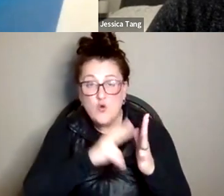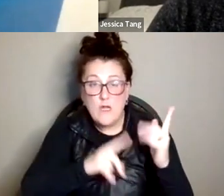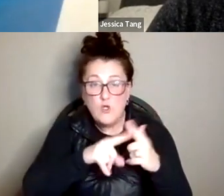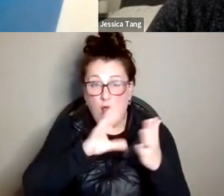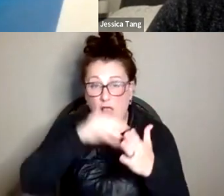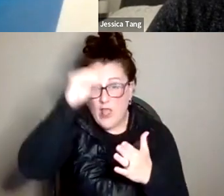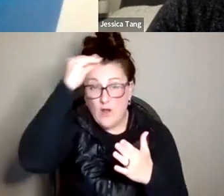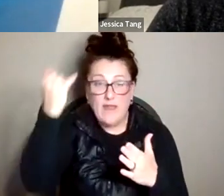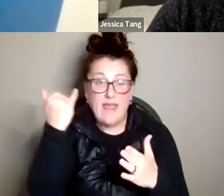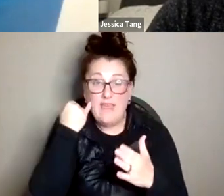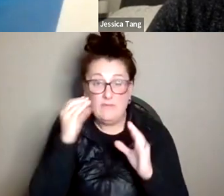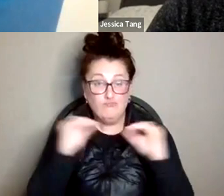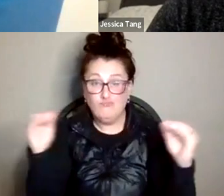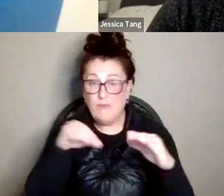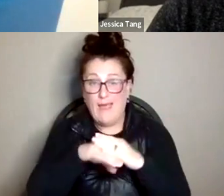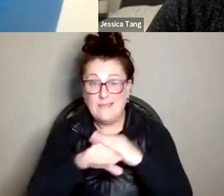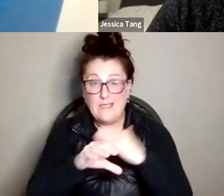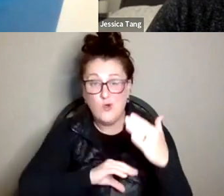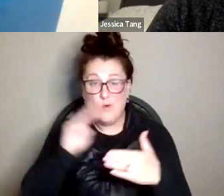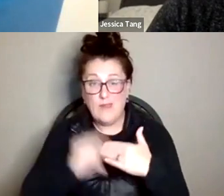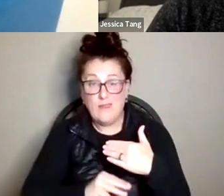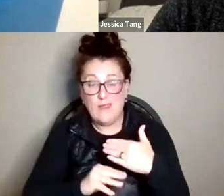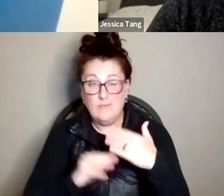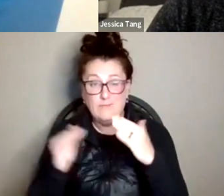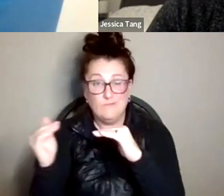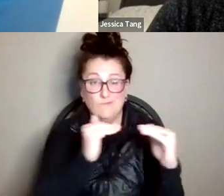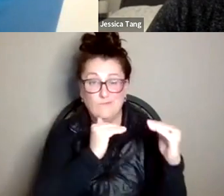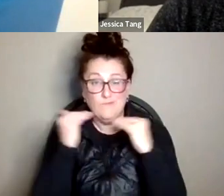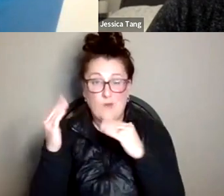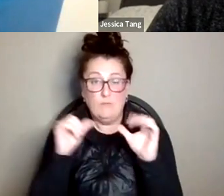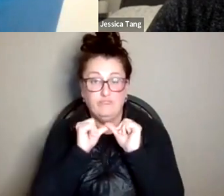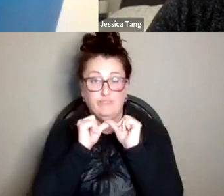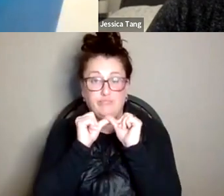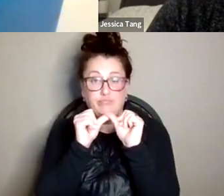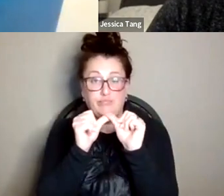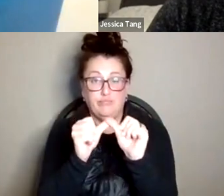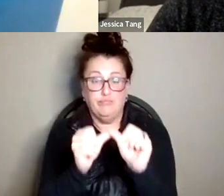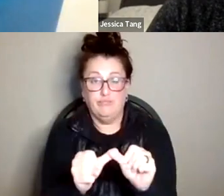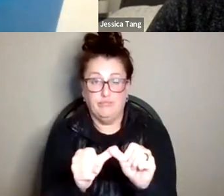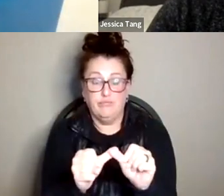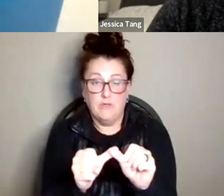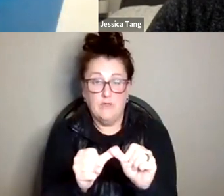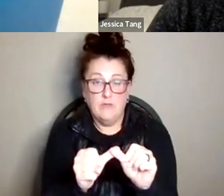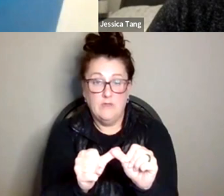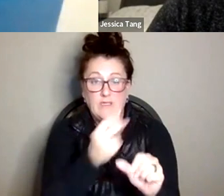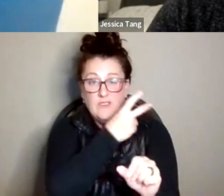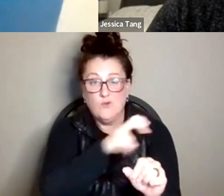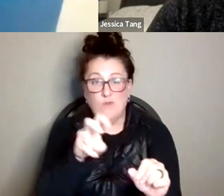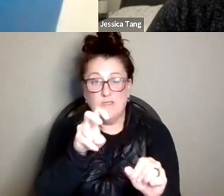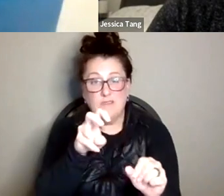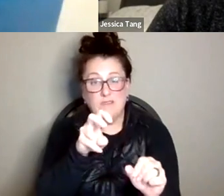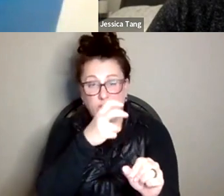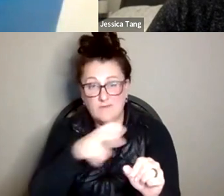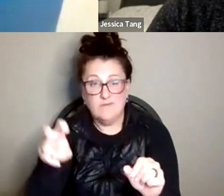they're not accessing the curriculum across grade level, that's going to carry on through their matriculation through the system. And we know